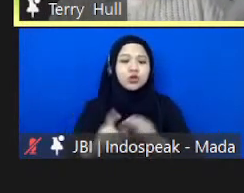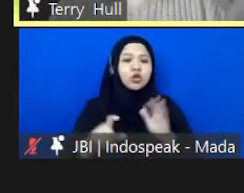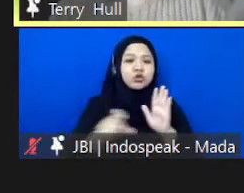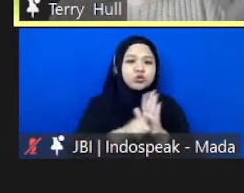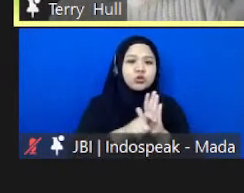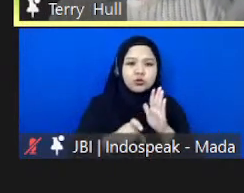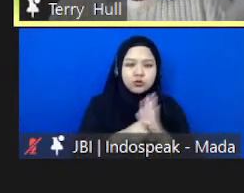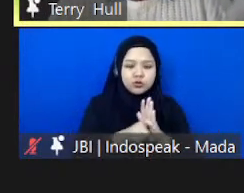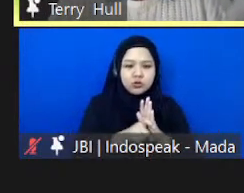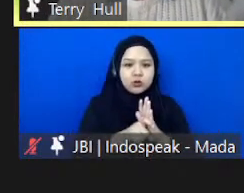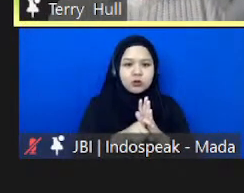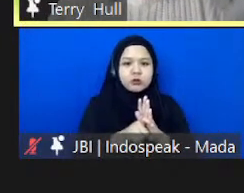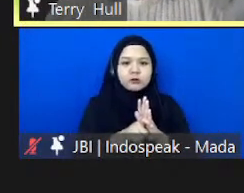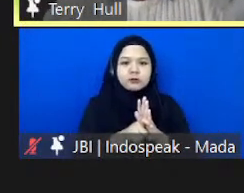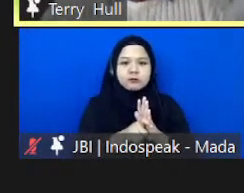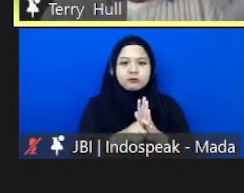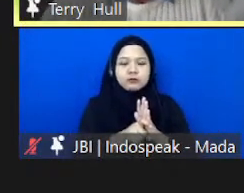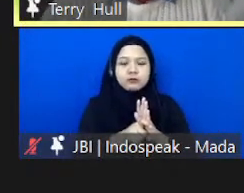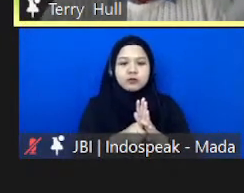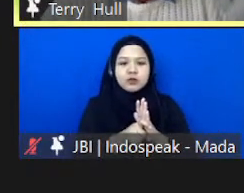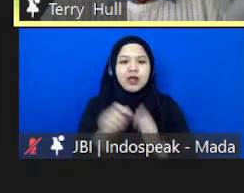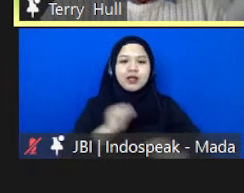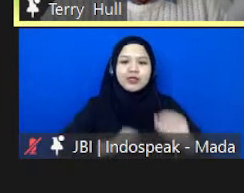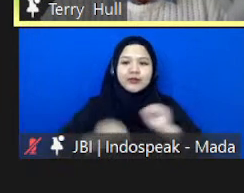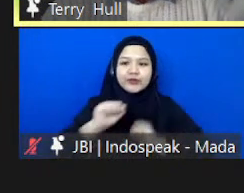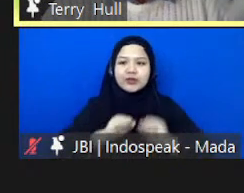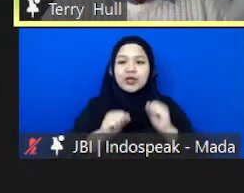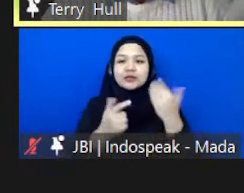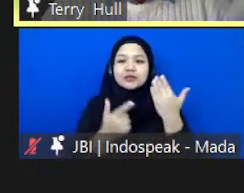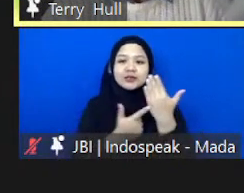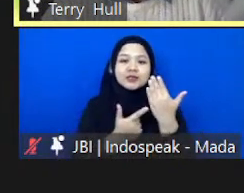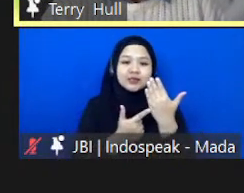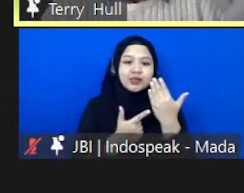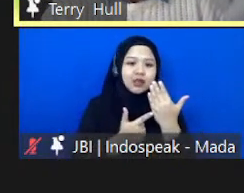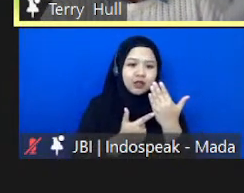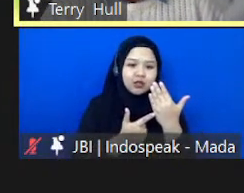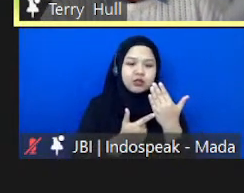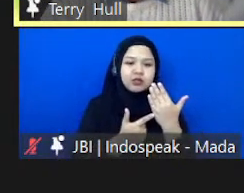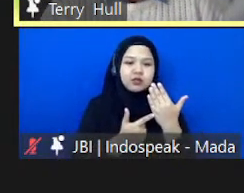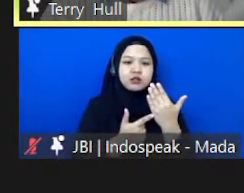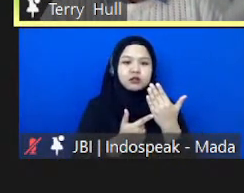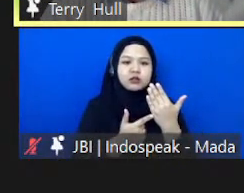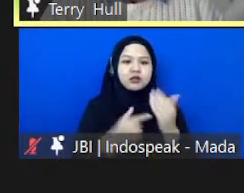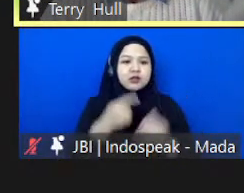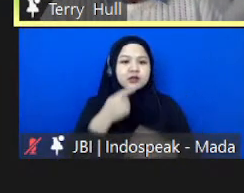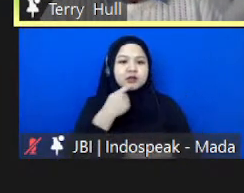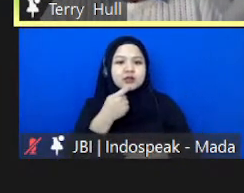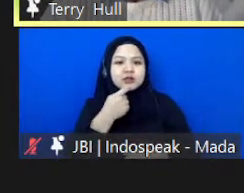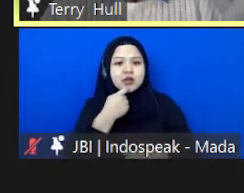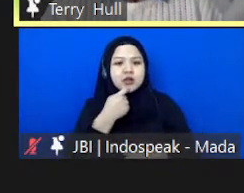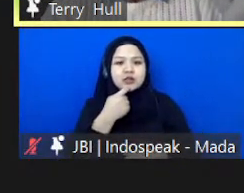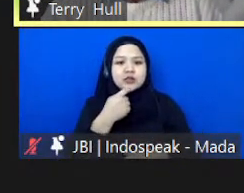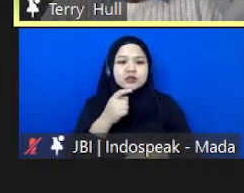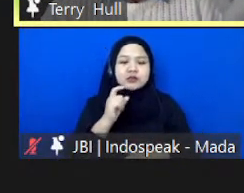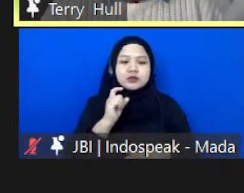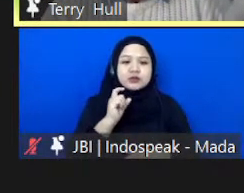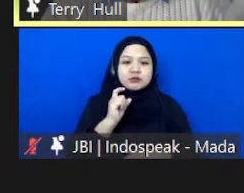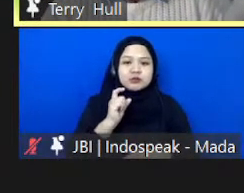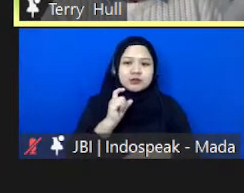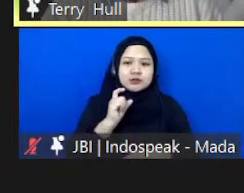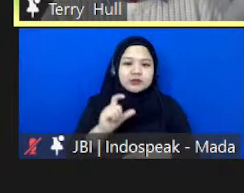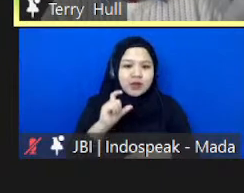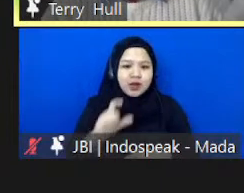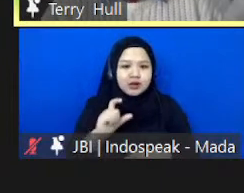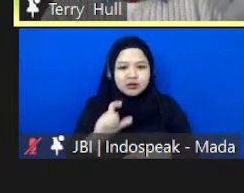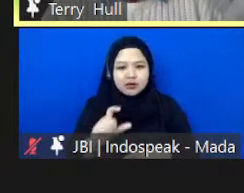that digital activity. When about halfway through, it was when